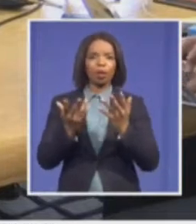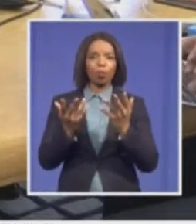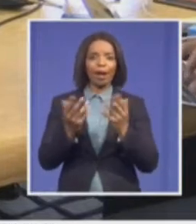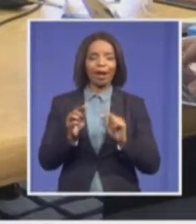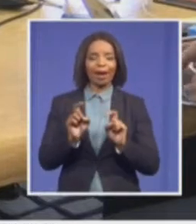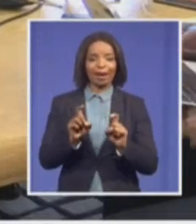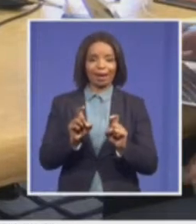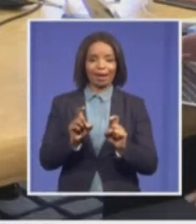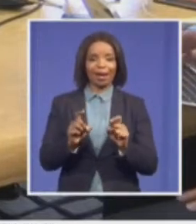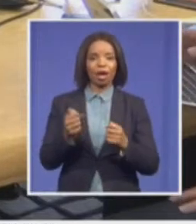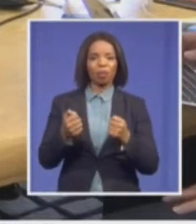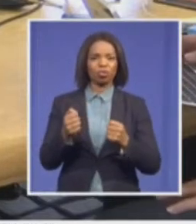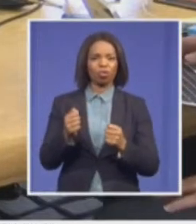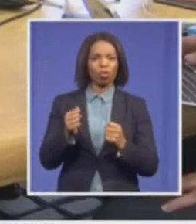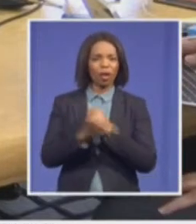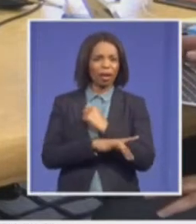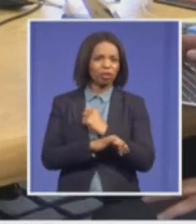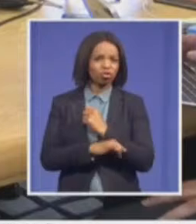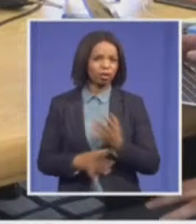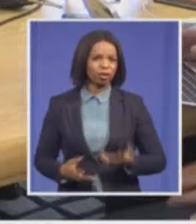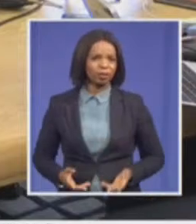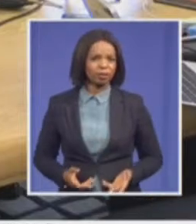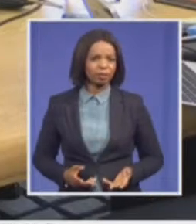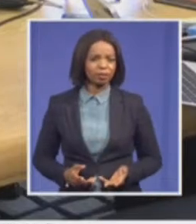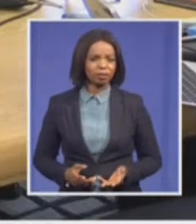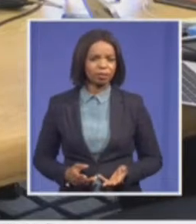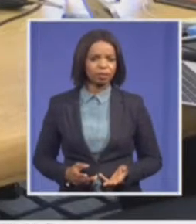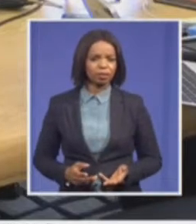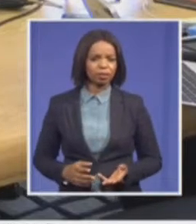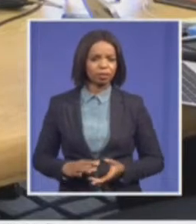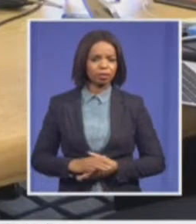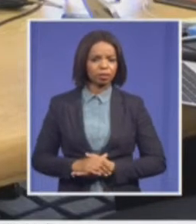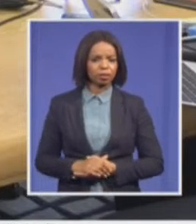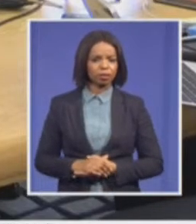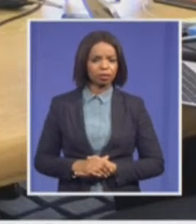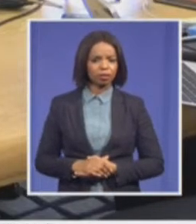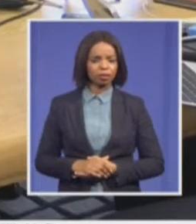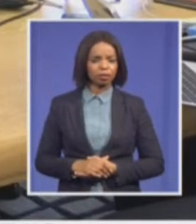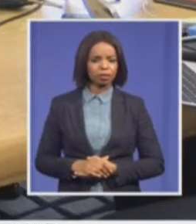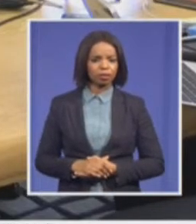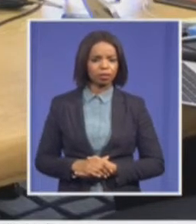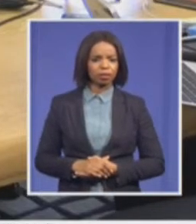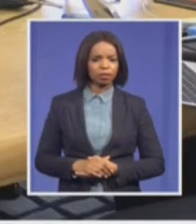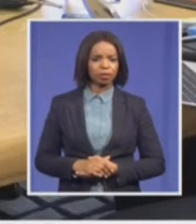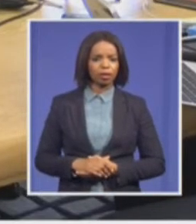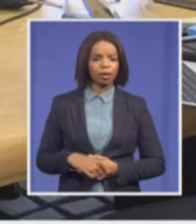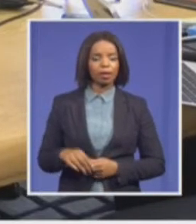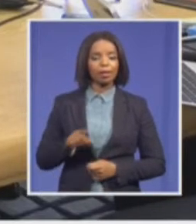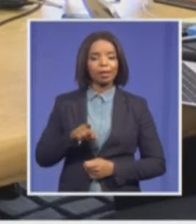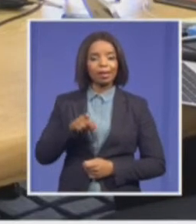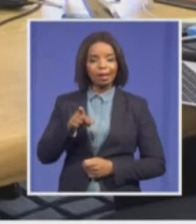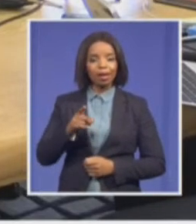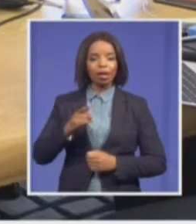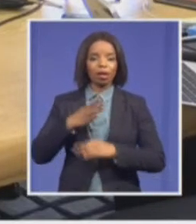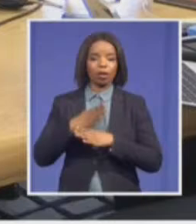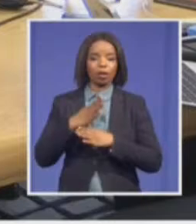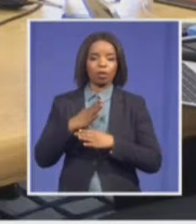Yeah, so how this So the matter... one that Worksmith brings an application, it seems to me, against the other